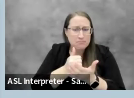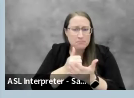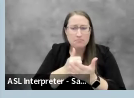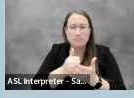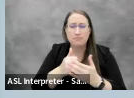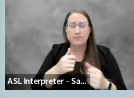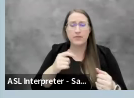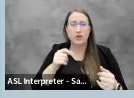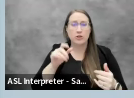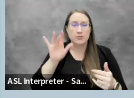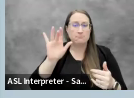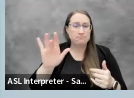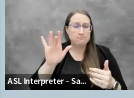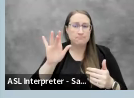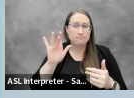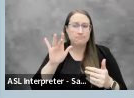click on someone and you can